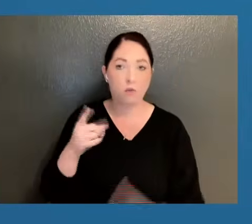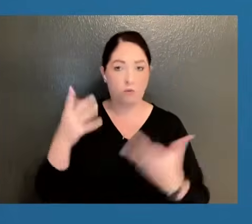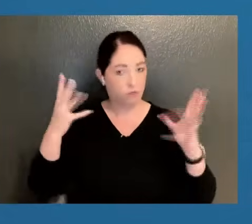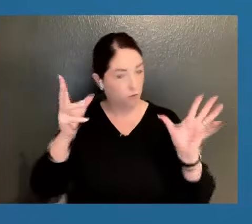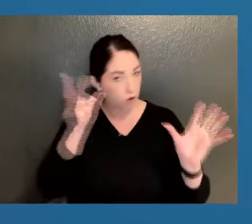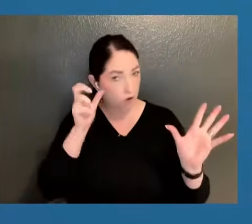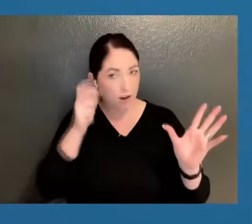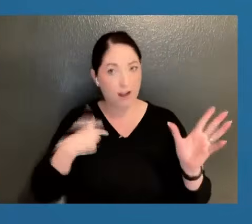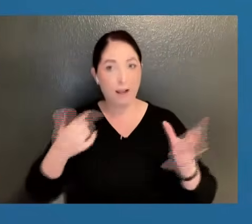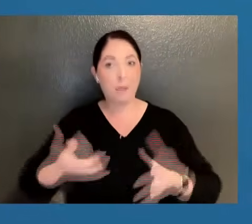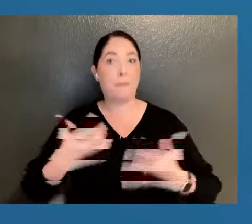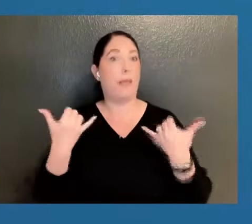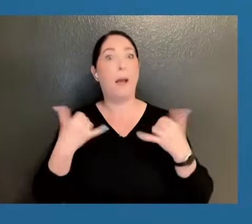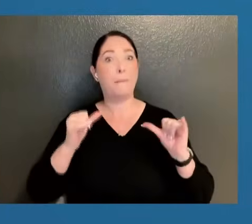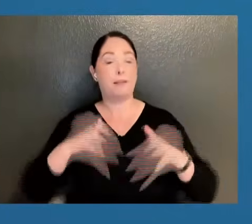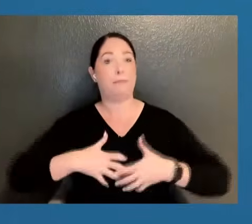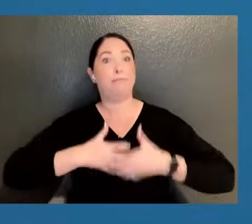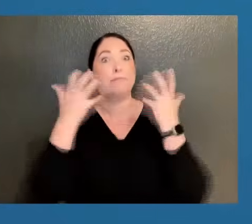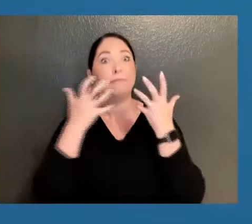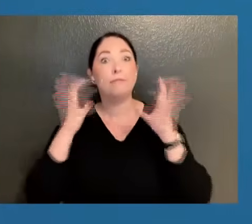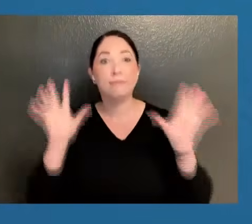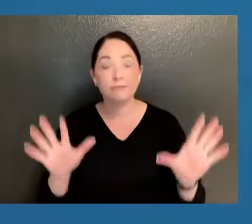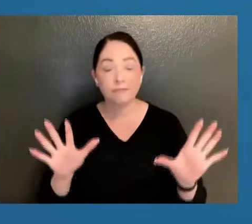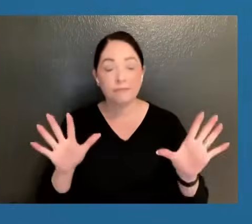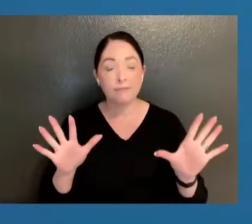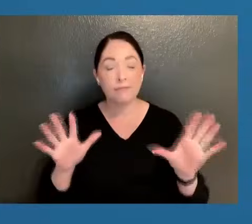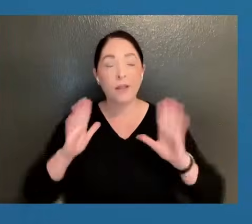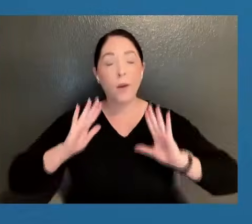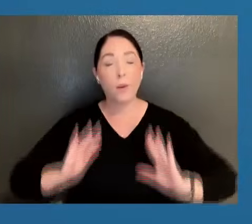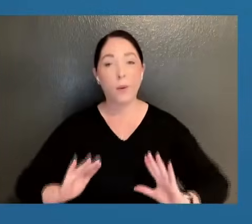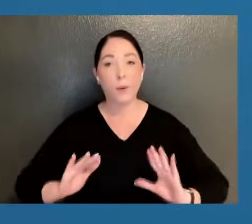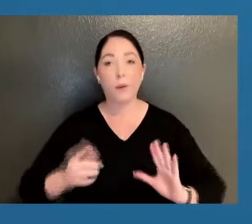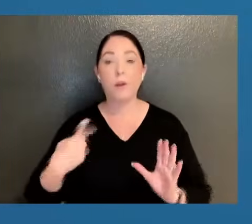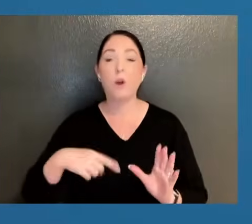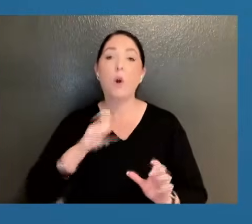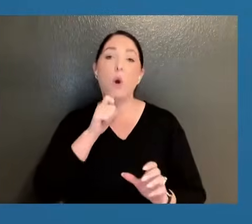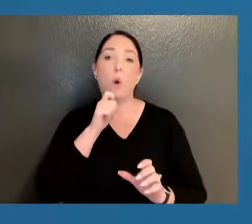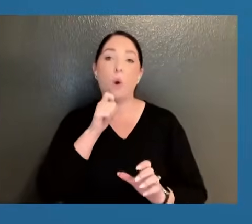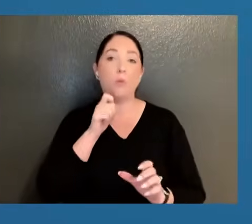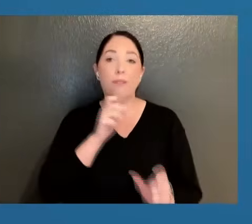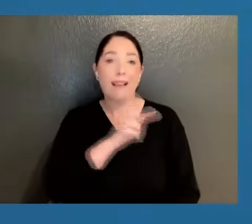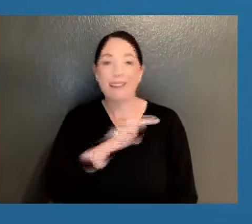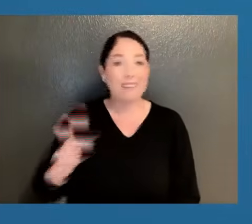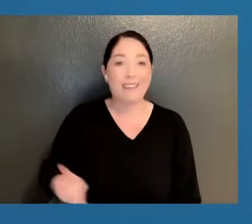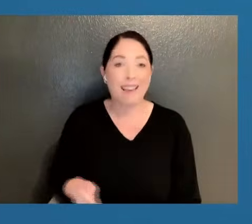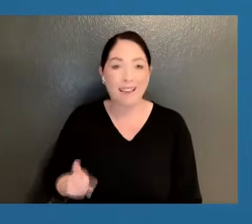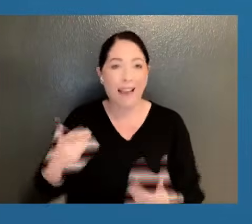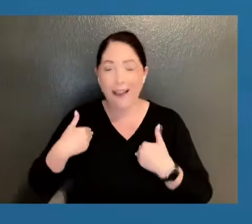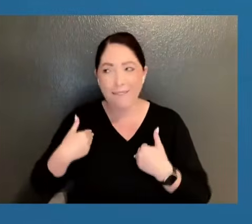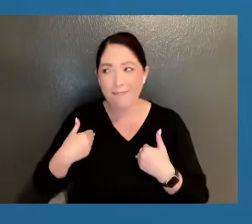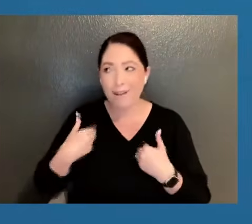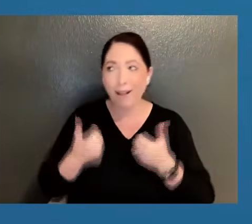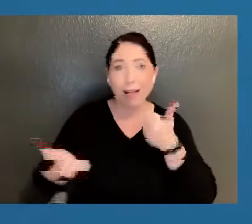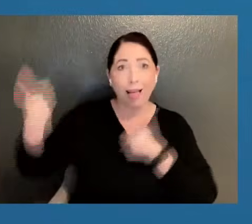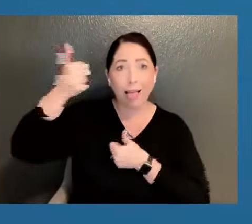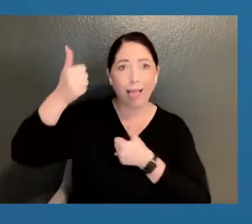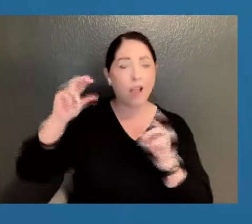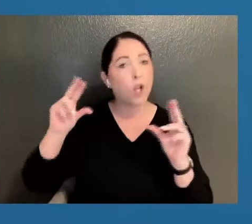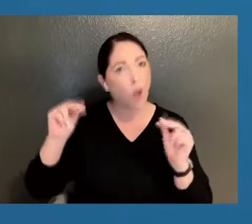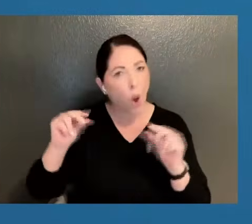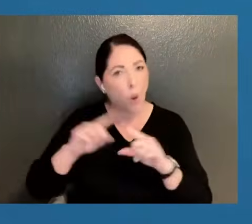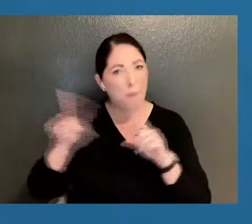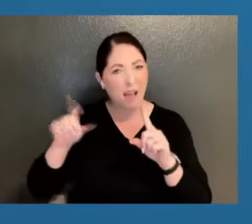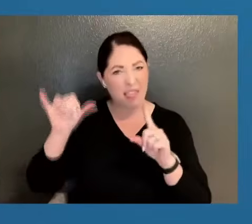still angry when I think about it. We're not laboring under a king. But it was that image,